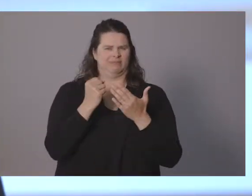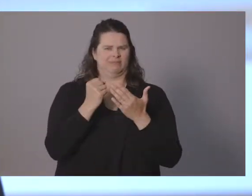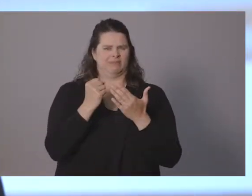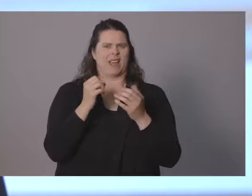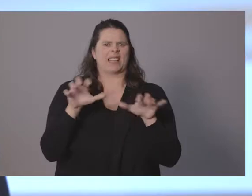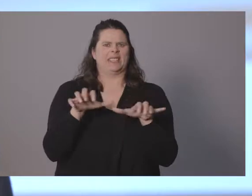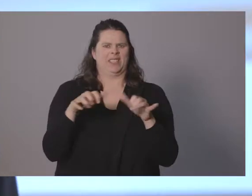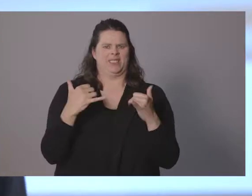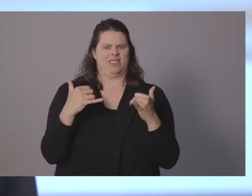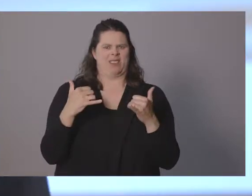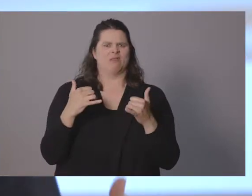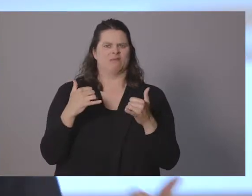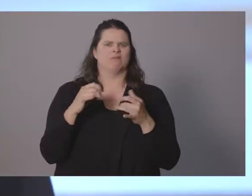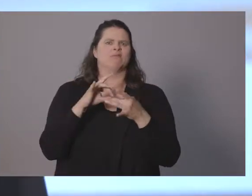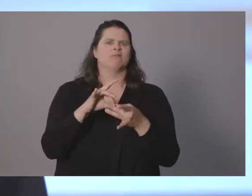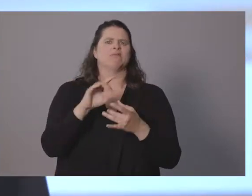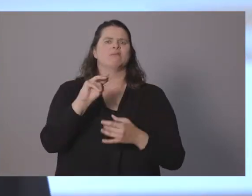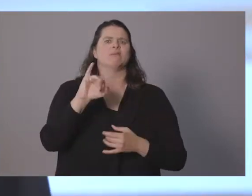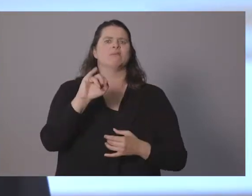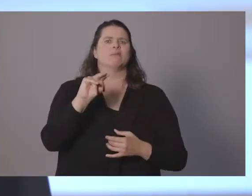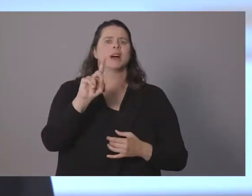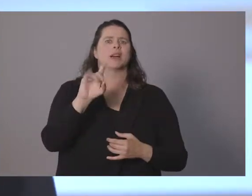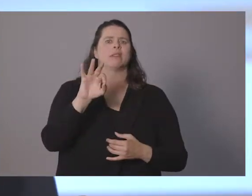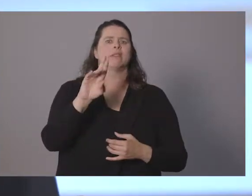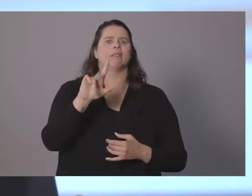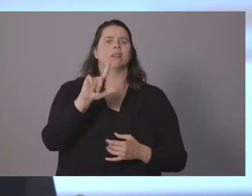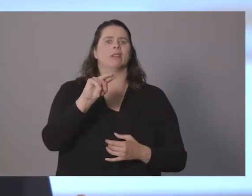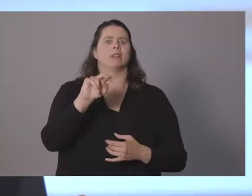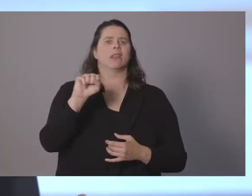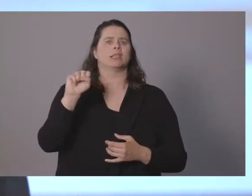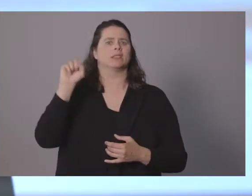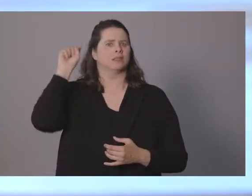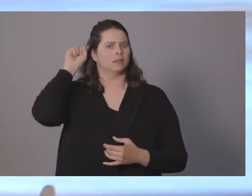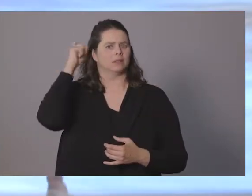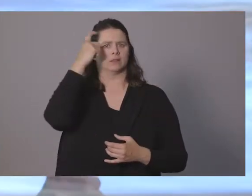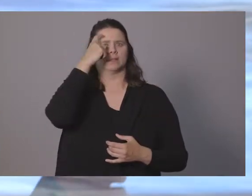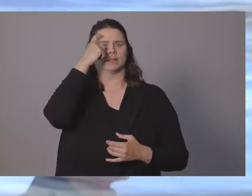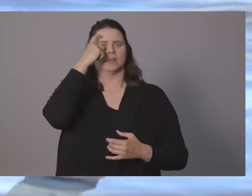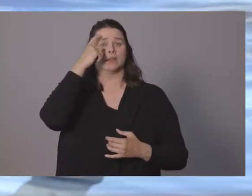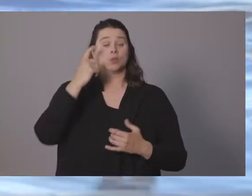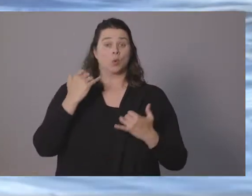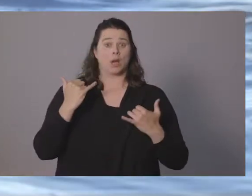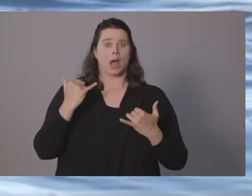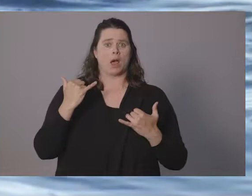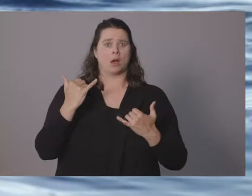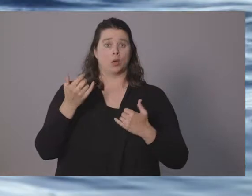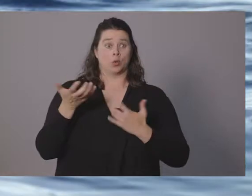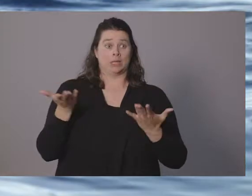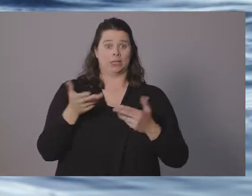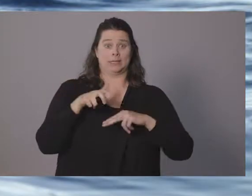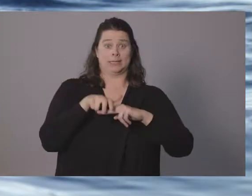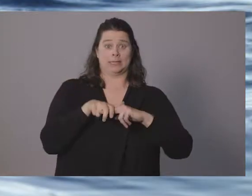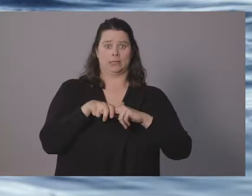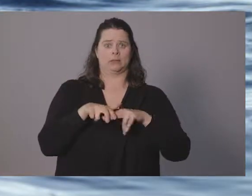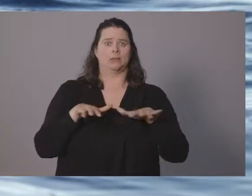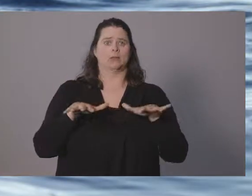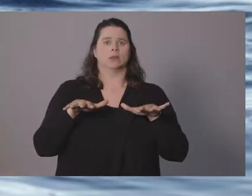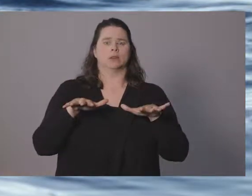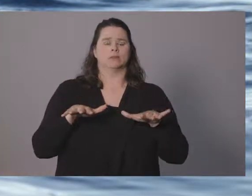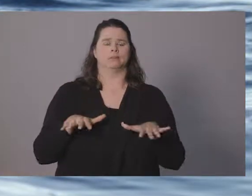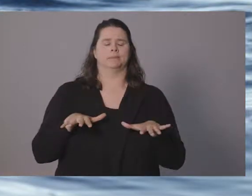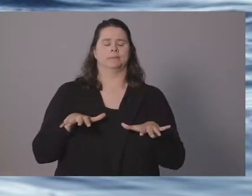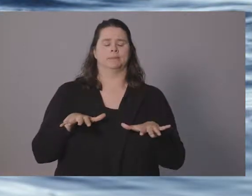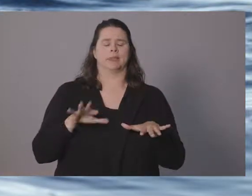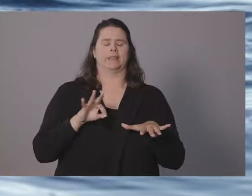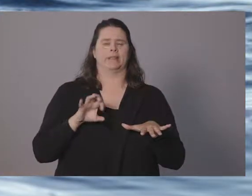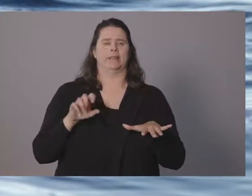I'm going to guide you through a brief mindfulness activity. So again, just notice your feet.